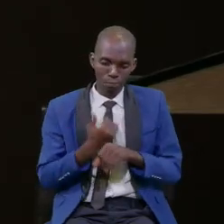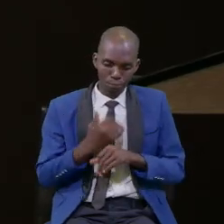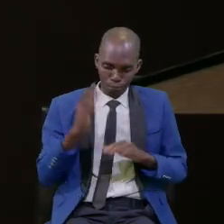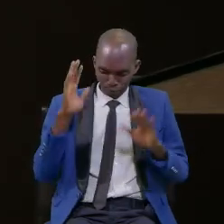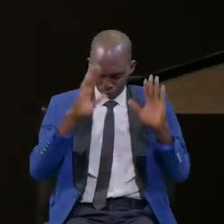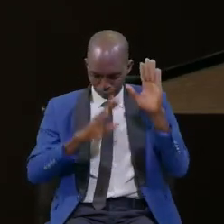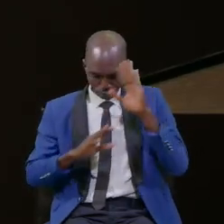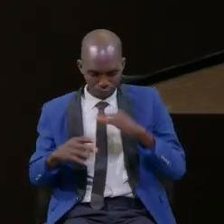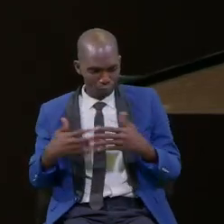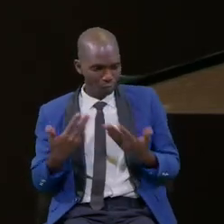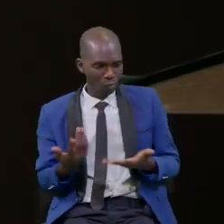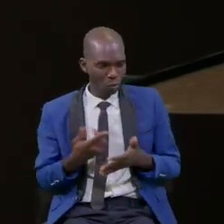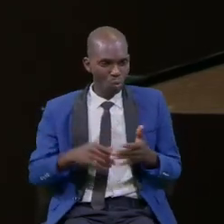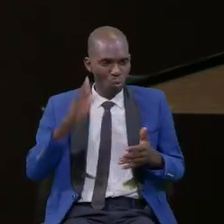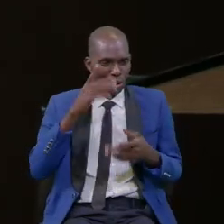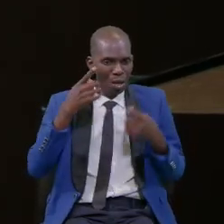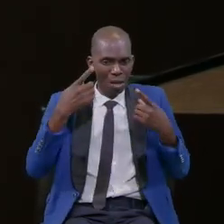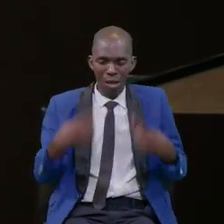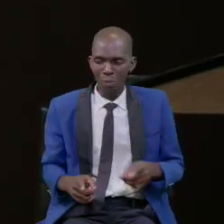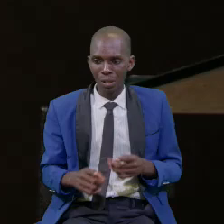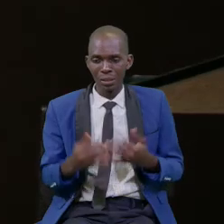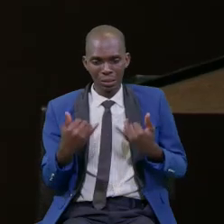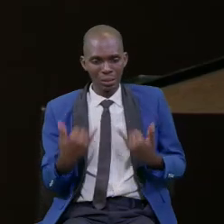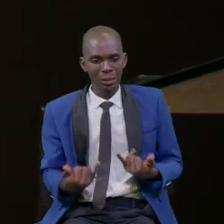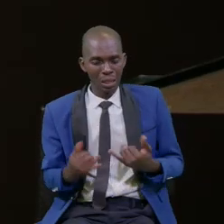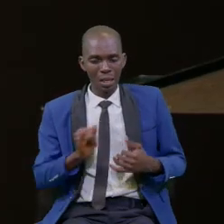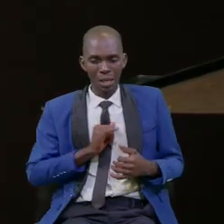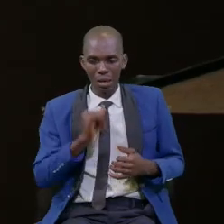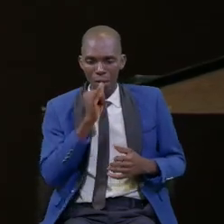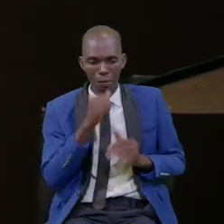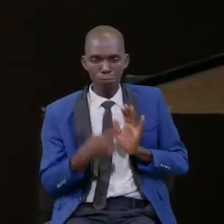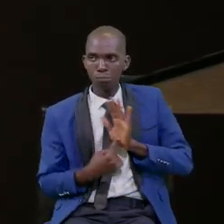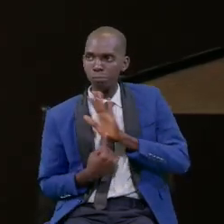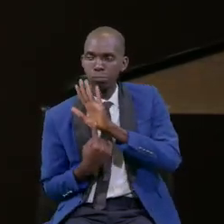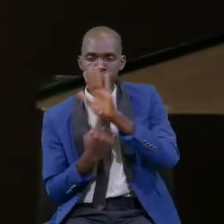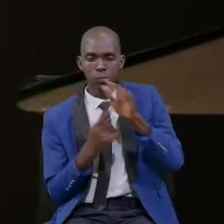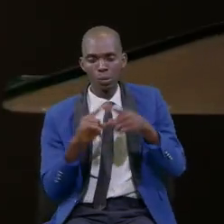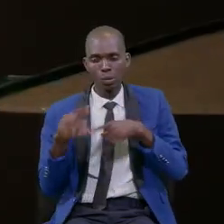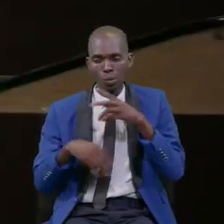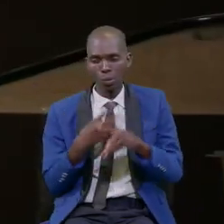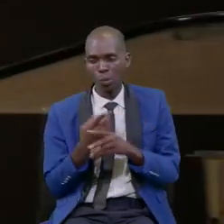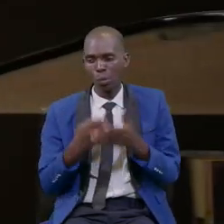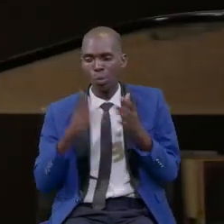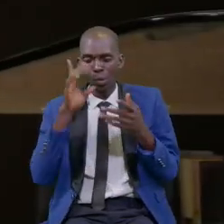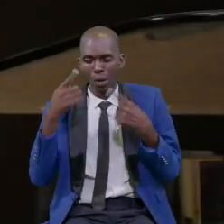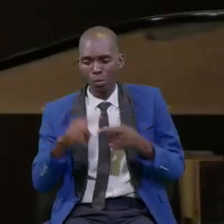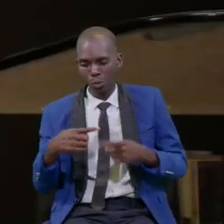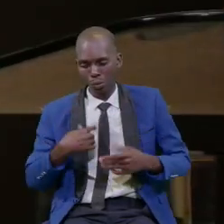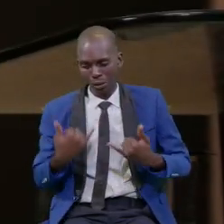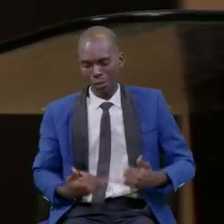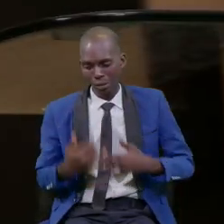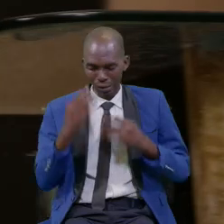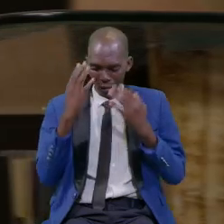will happen after this has come to the light. That the sorrow of the world. But before